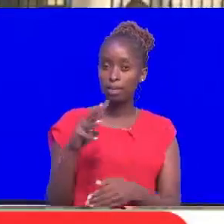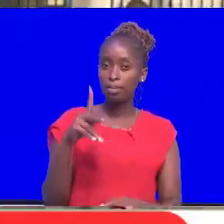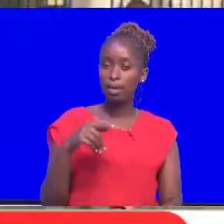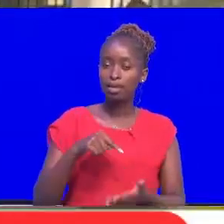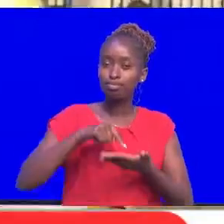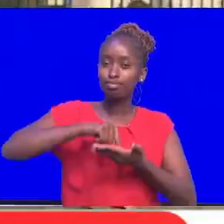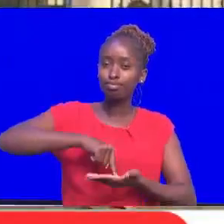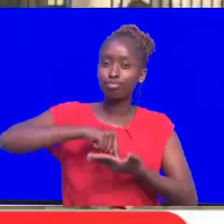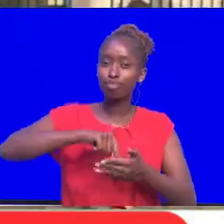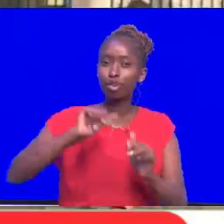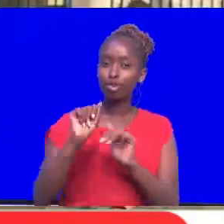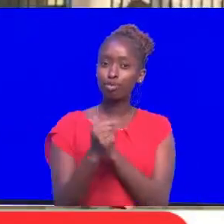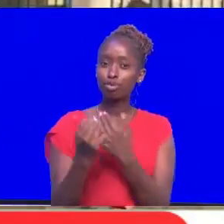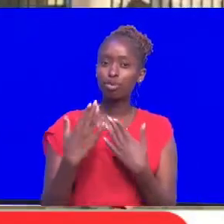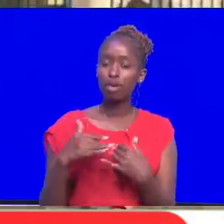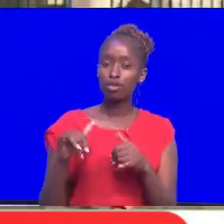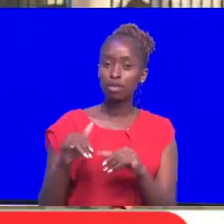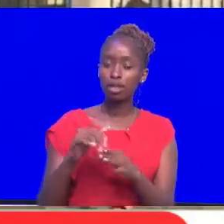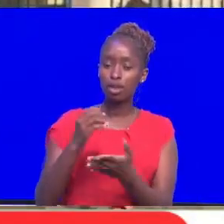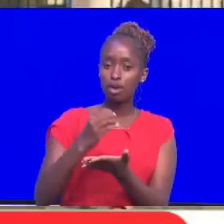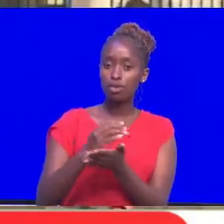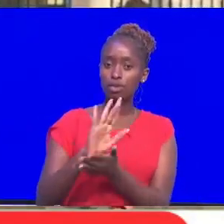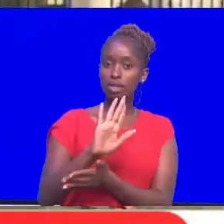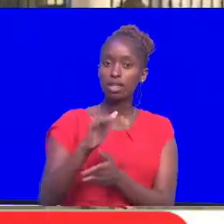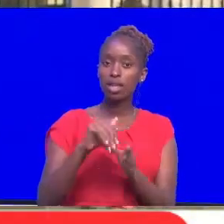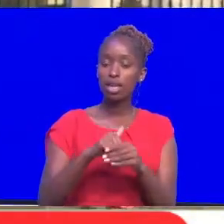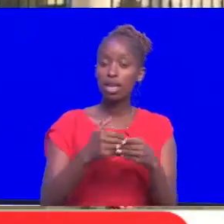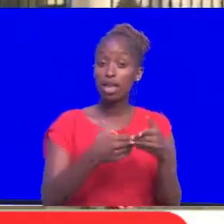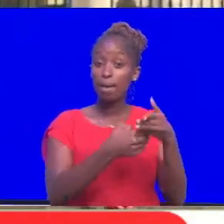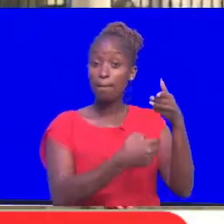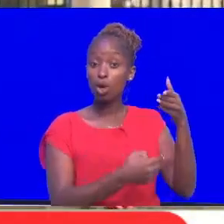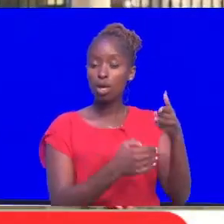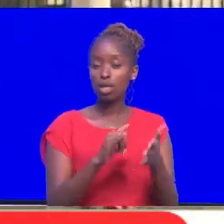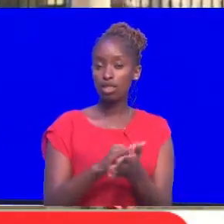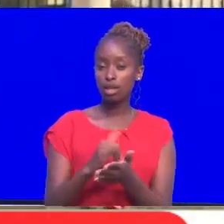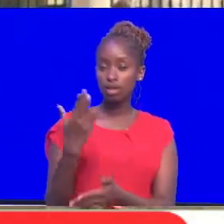occupying their offices in the tower. Elizabeth Mutuku, TV 47.